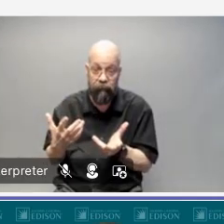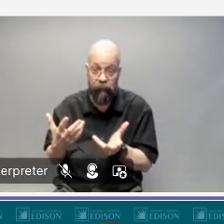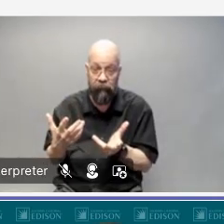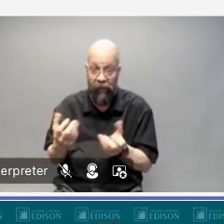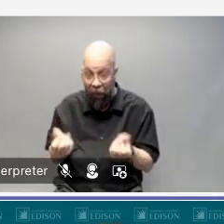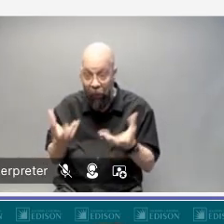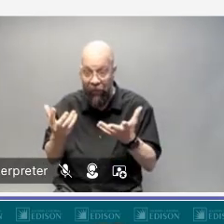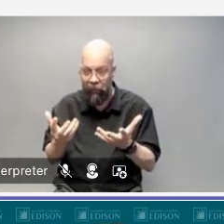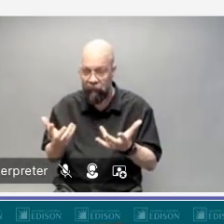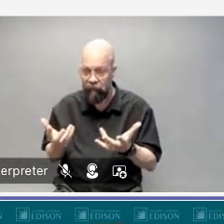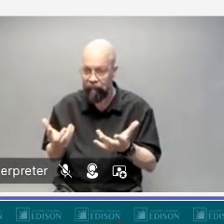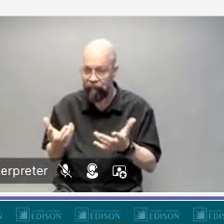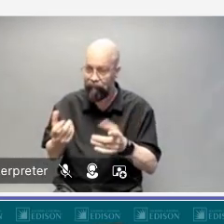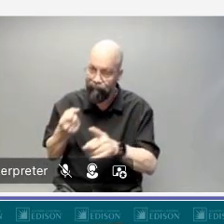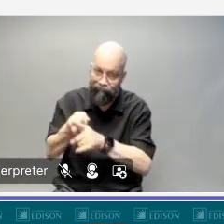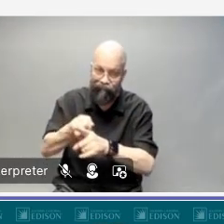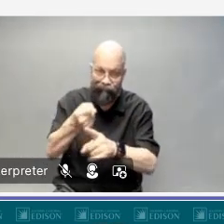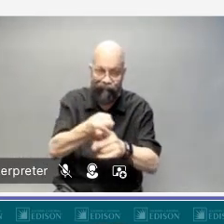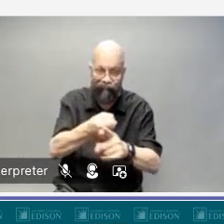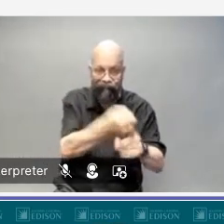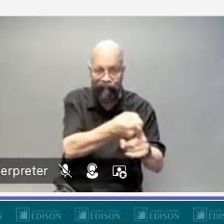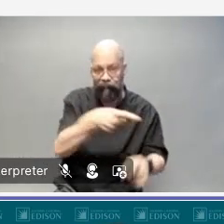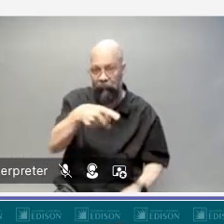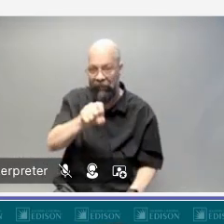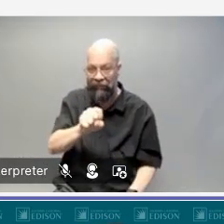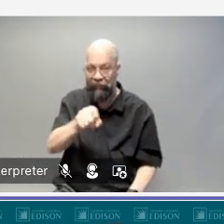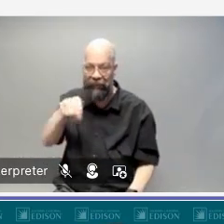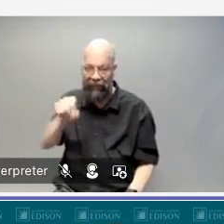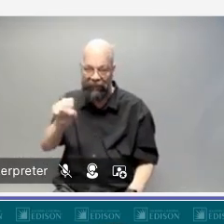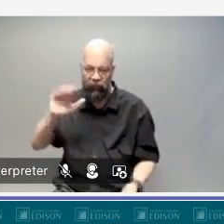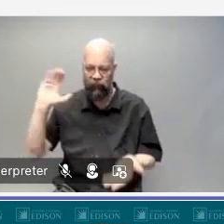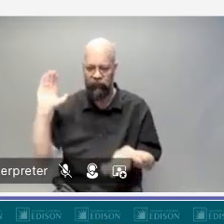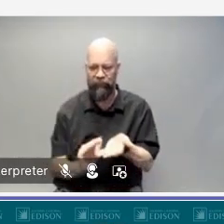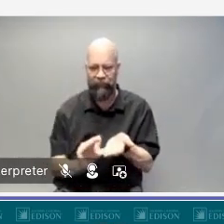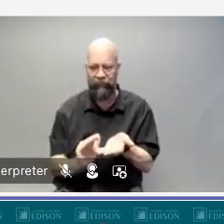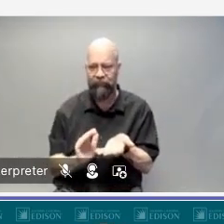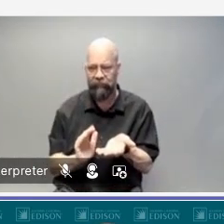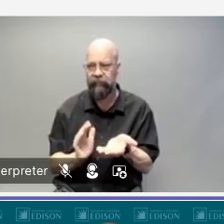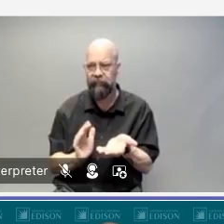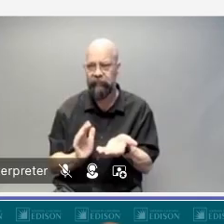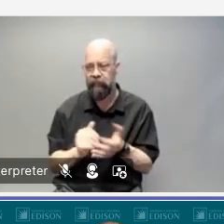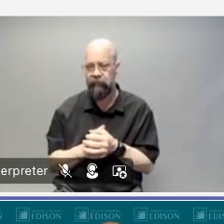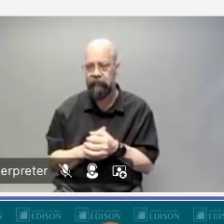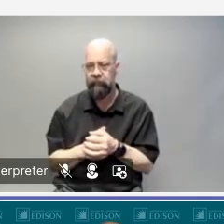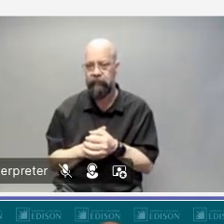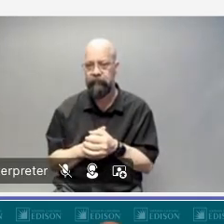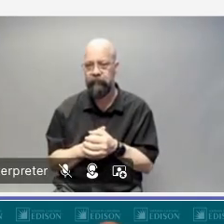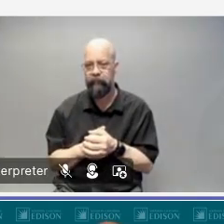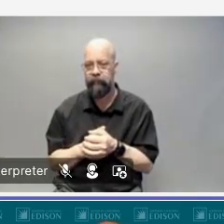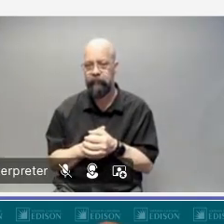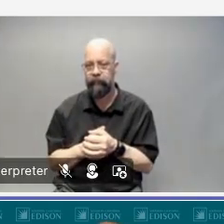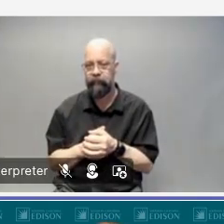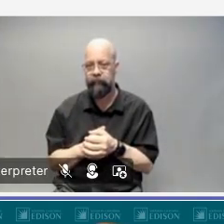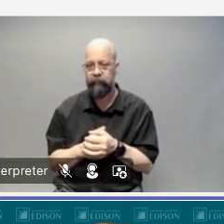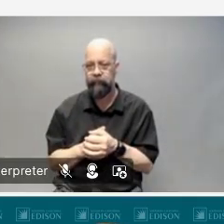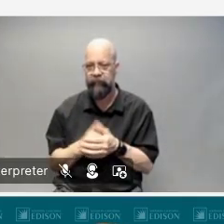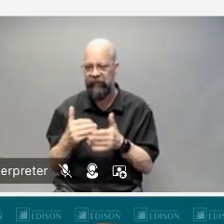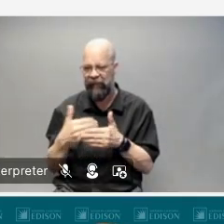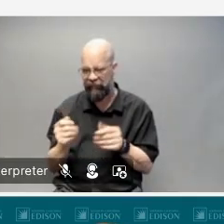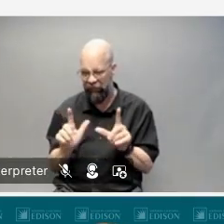number of PSPS events that we could have had during the fall. Next slide, please.